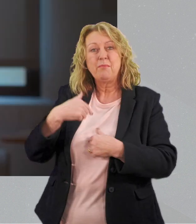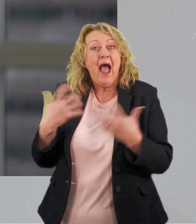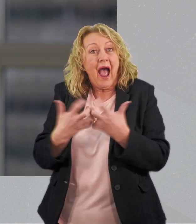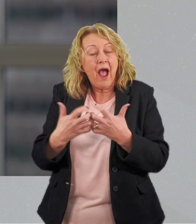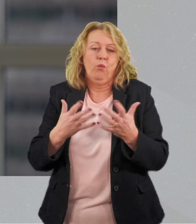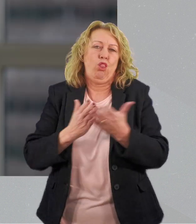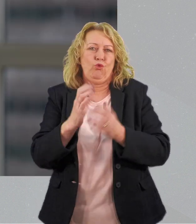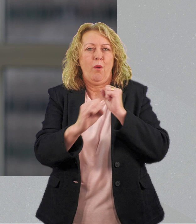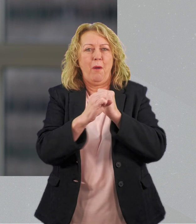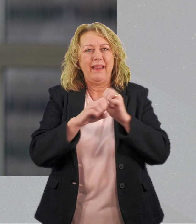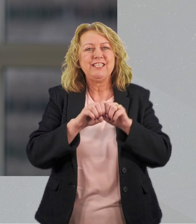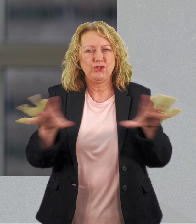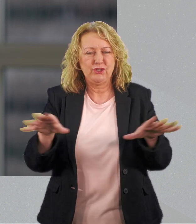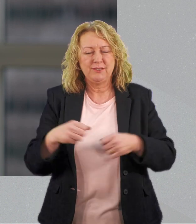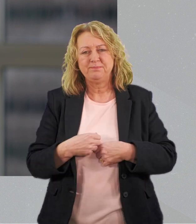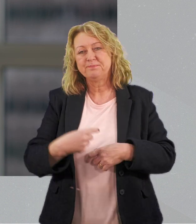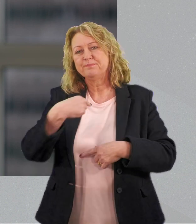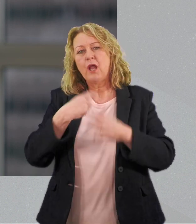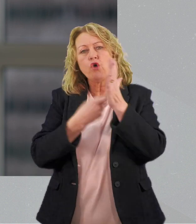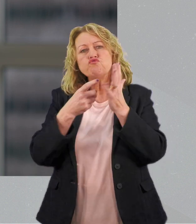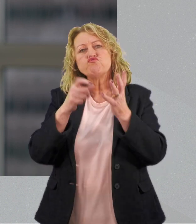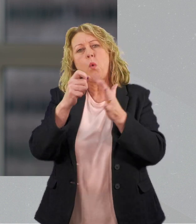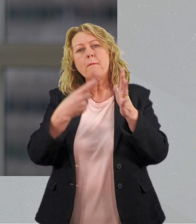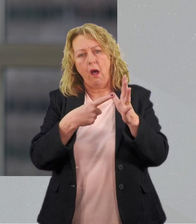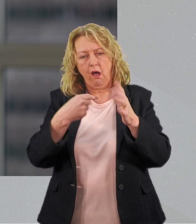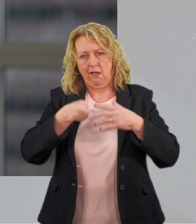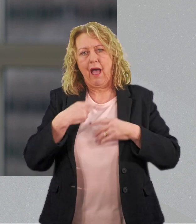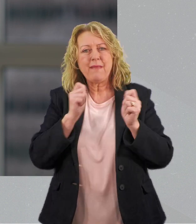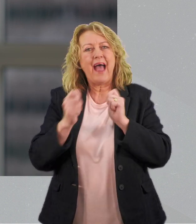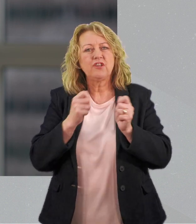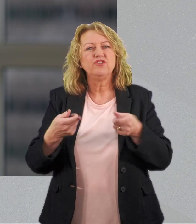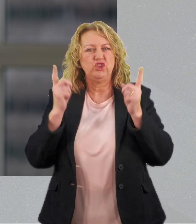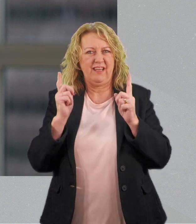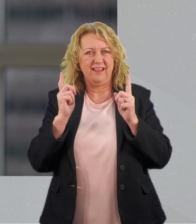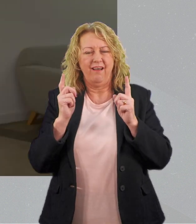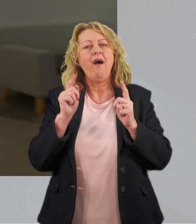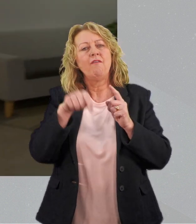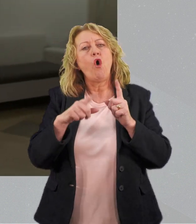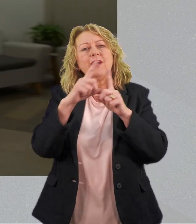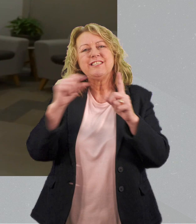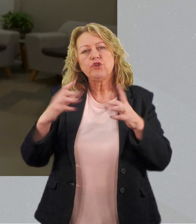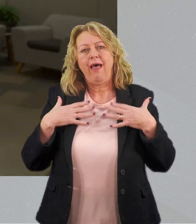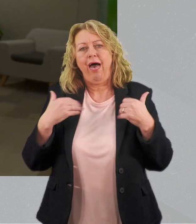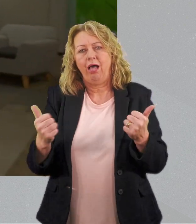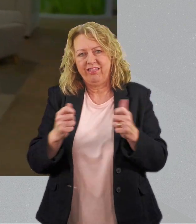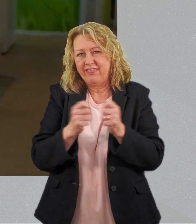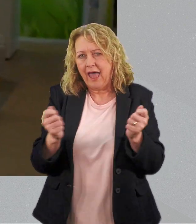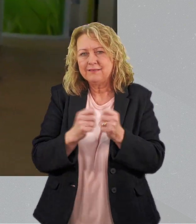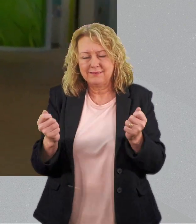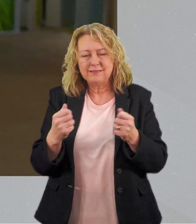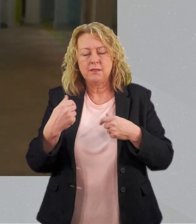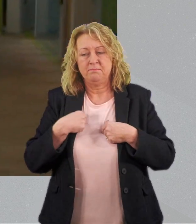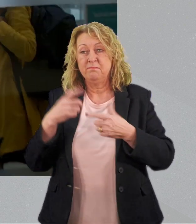it. My name's Rupert and I am the Editor-in-Chief of the Lancet Digital Health. An